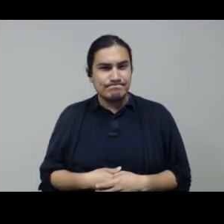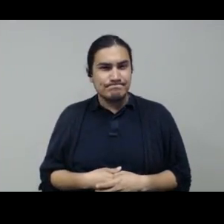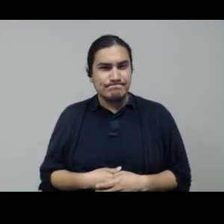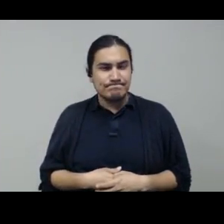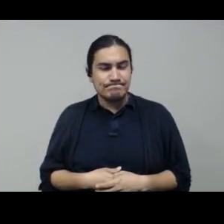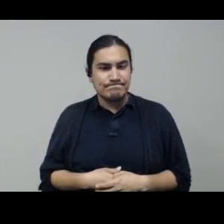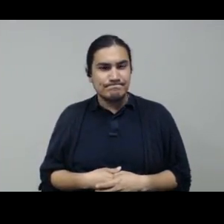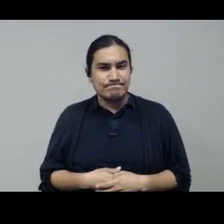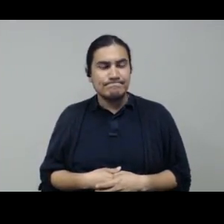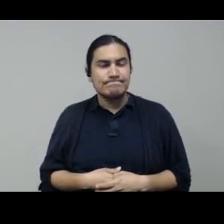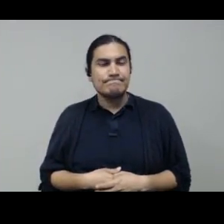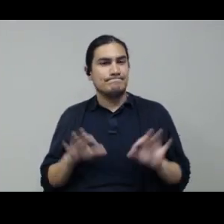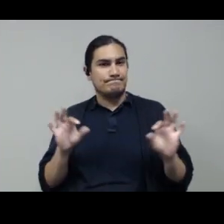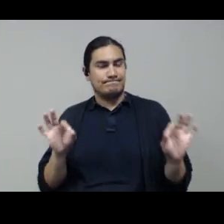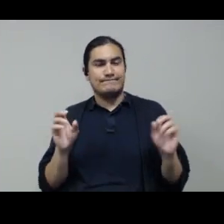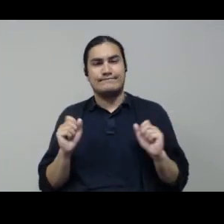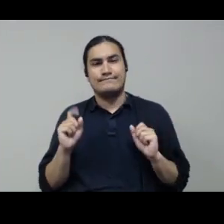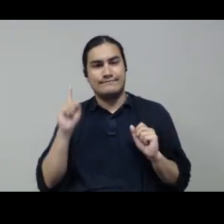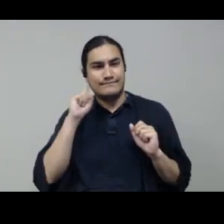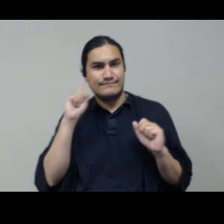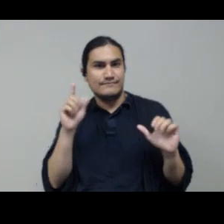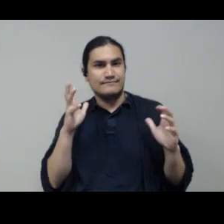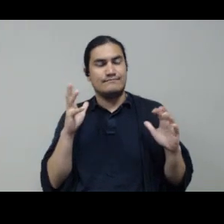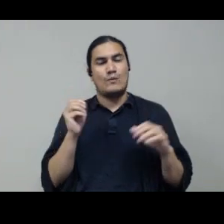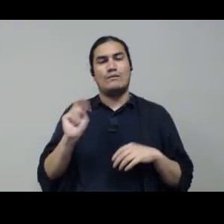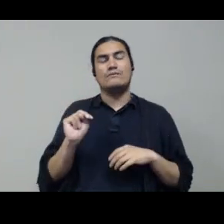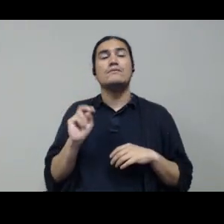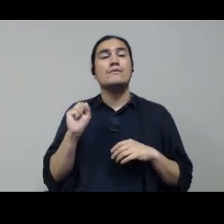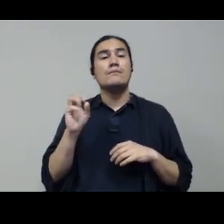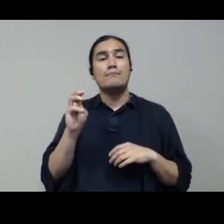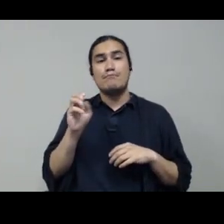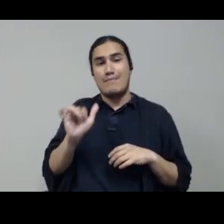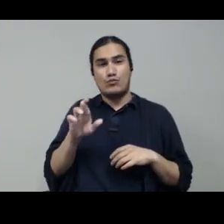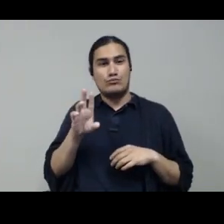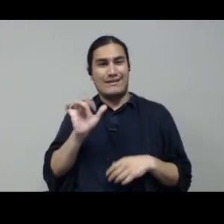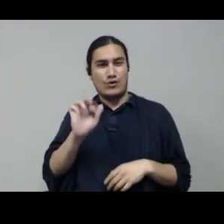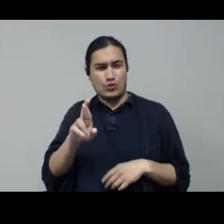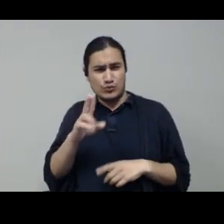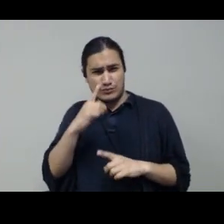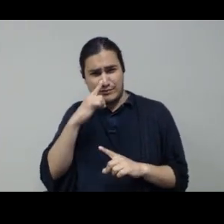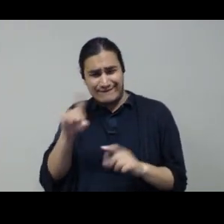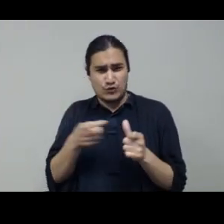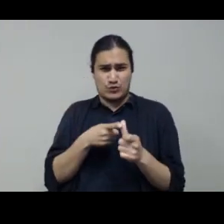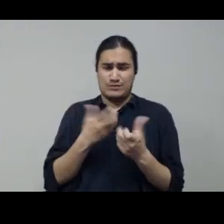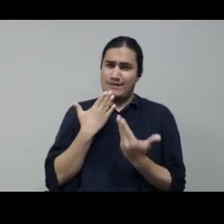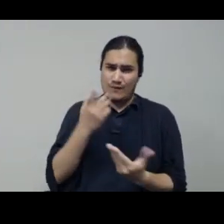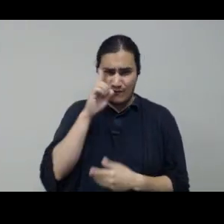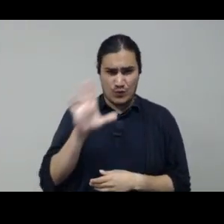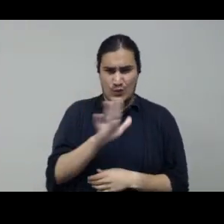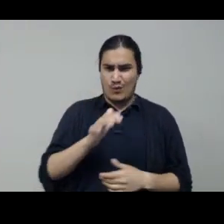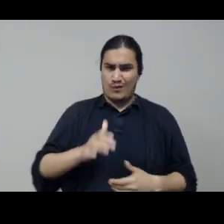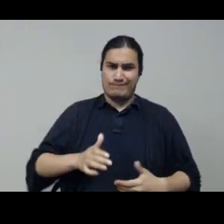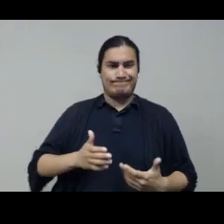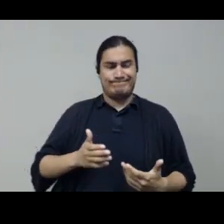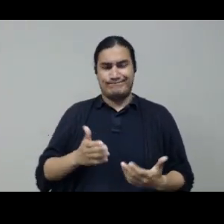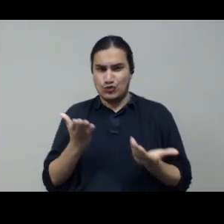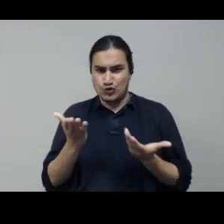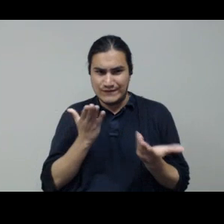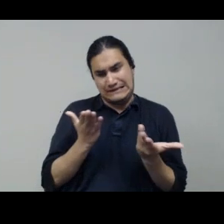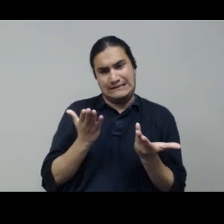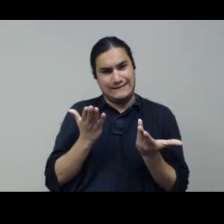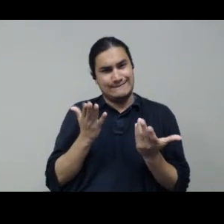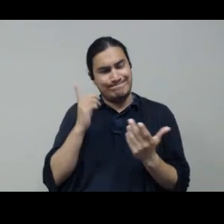There we are. Mayor Dyer, if you wouldn't mind, sir, first, thank you for your lifetime of service to the citizens in